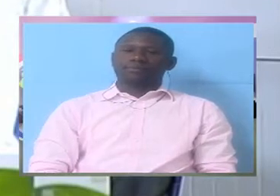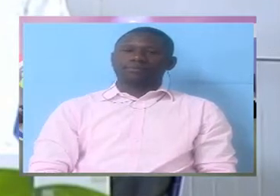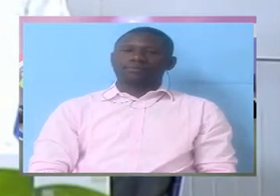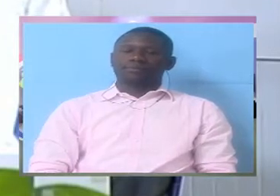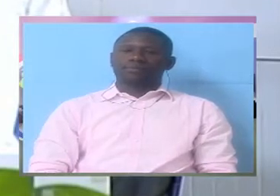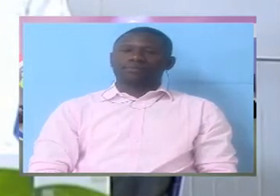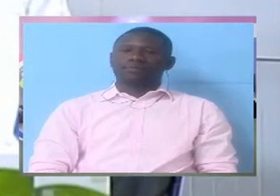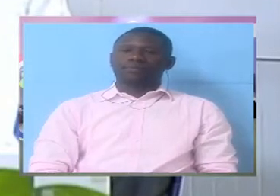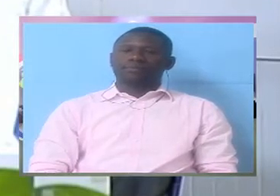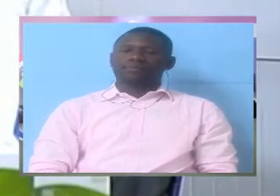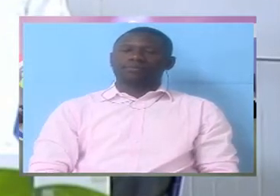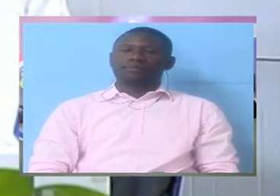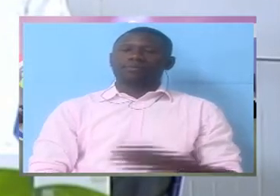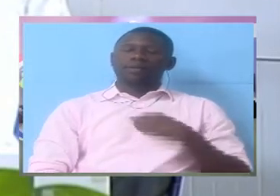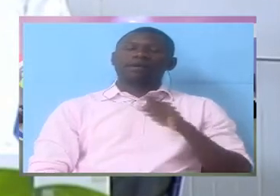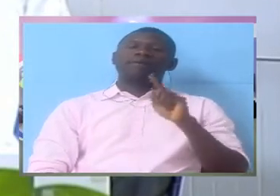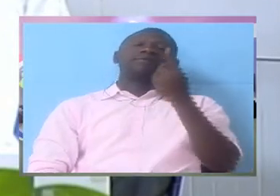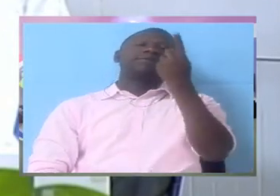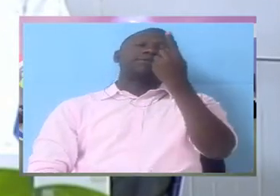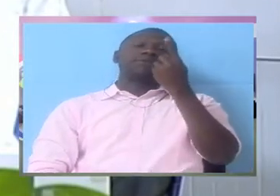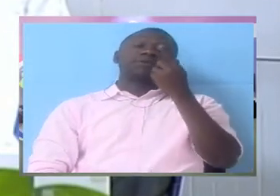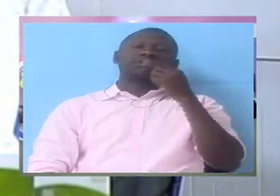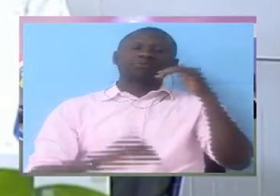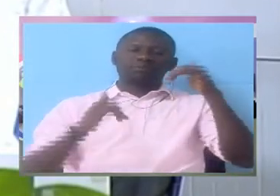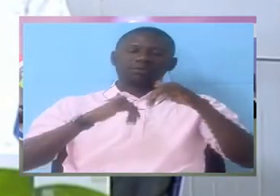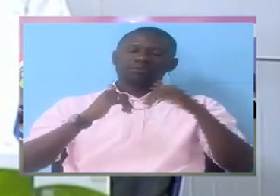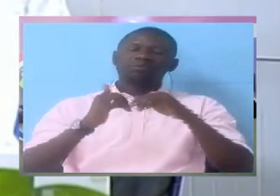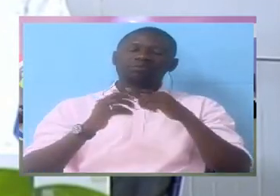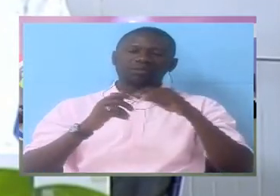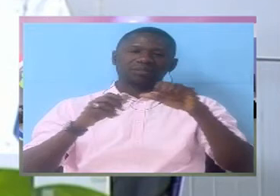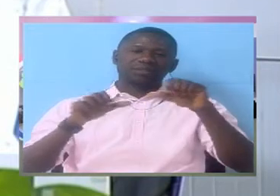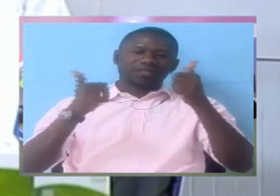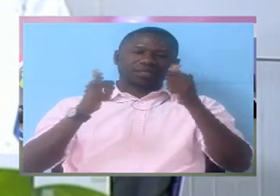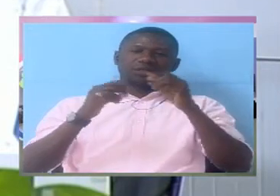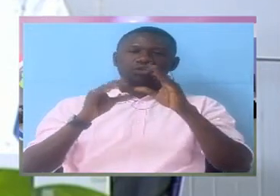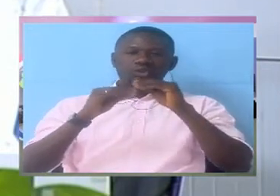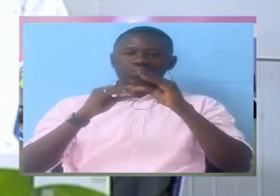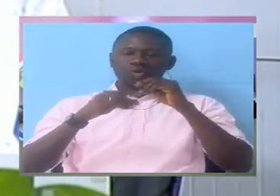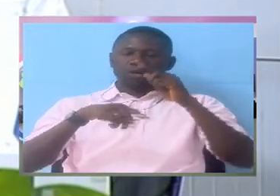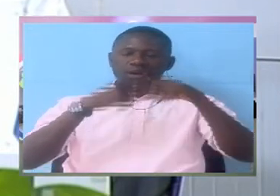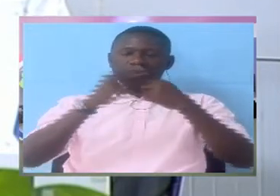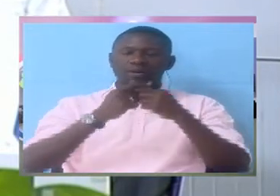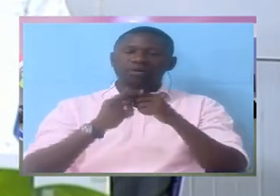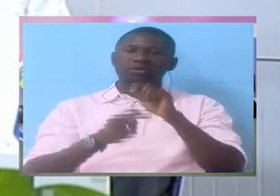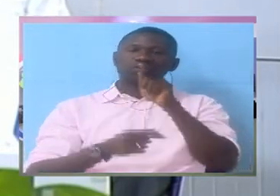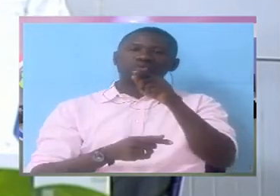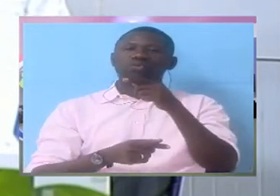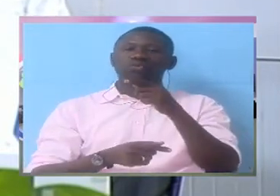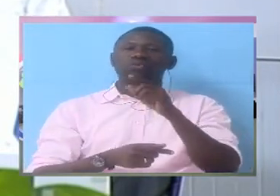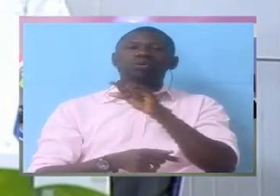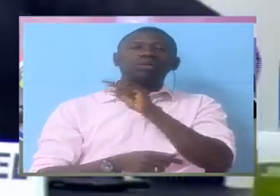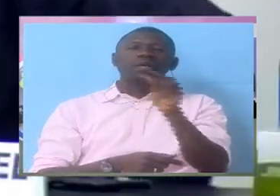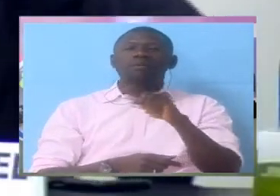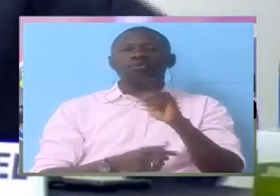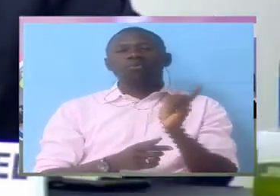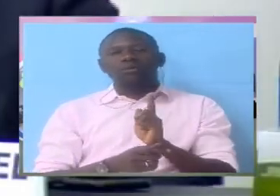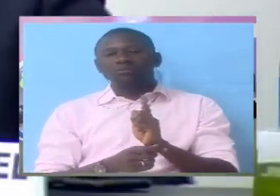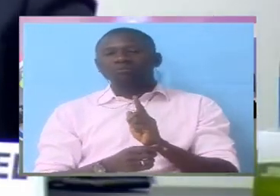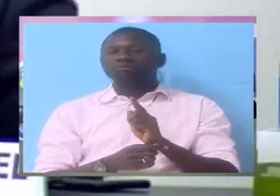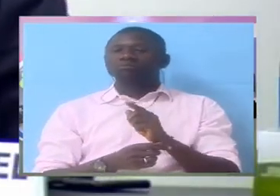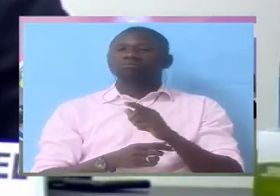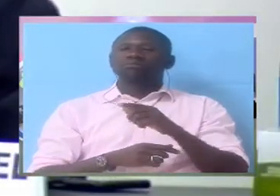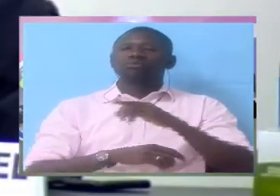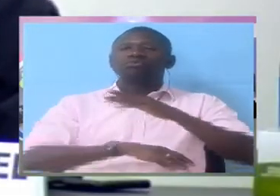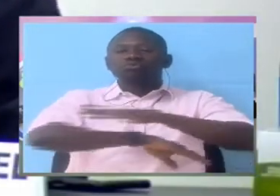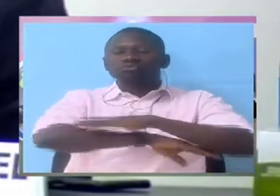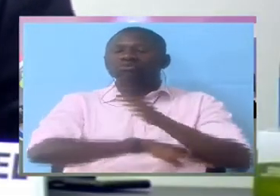In the first session, we were just talking about your biographical information. Si following the places that you worked and the positions you've held.